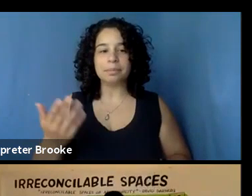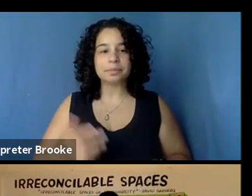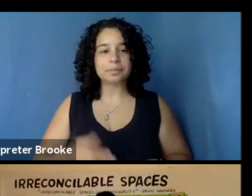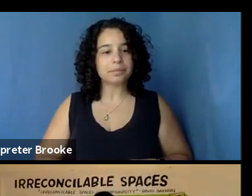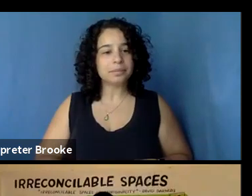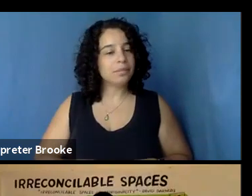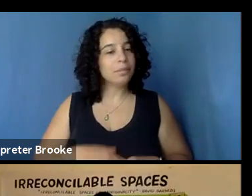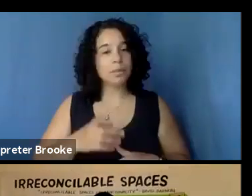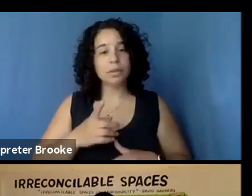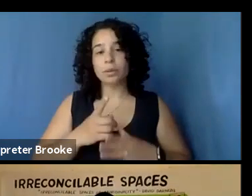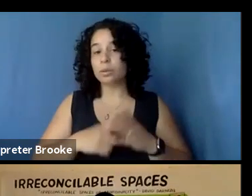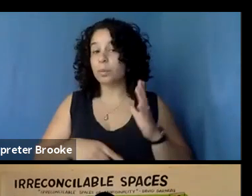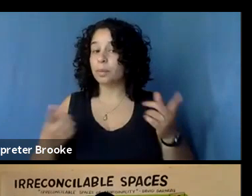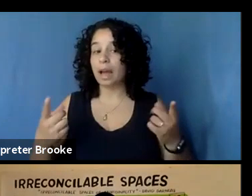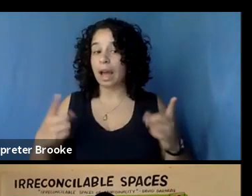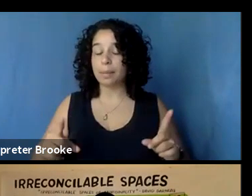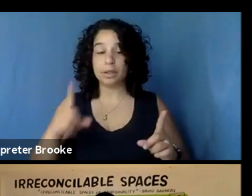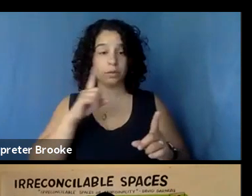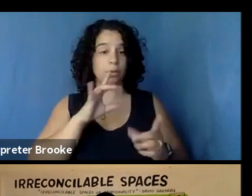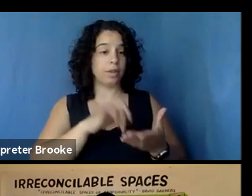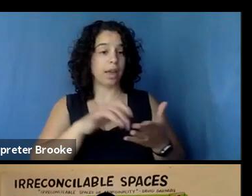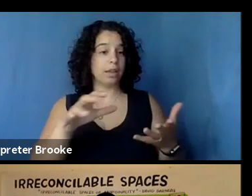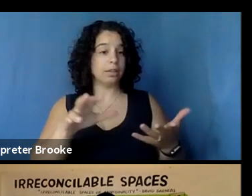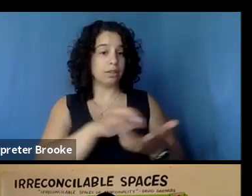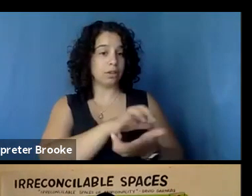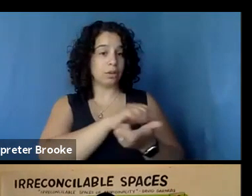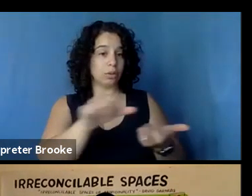So to destroy